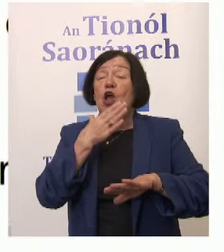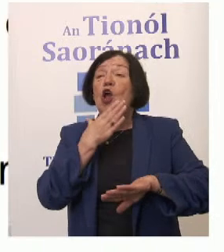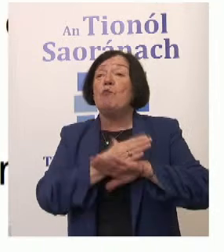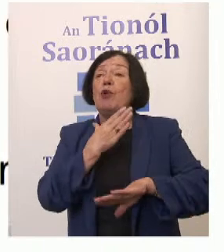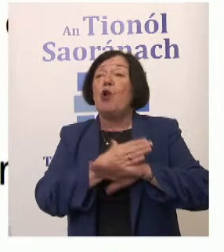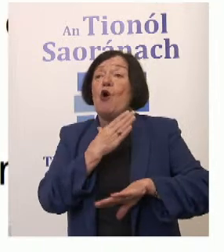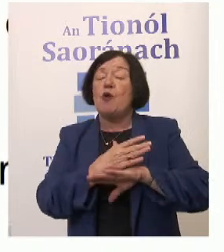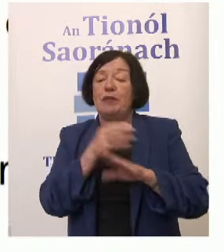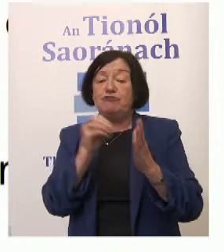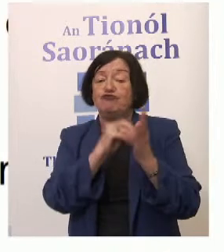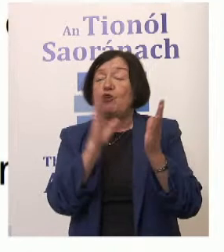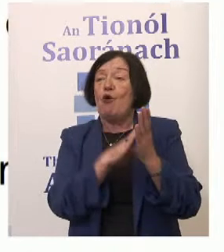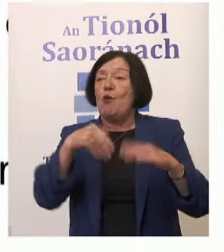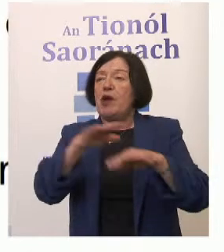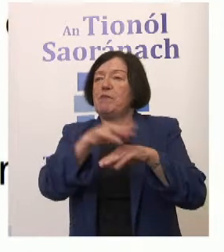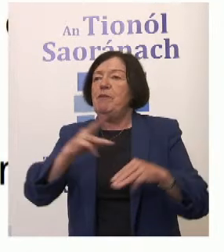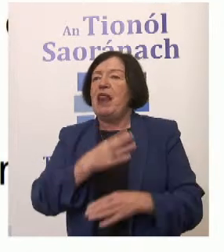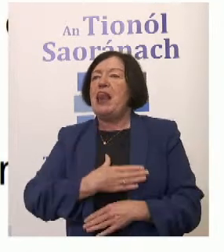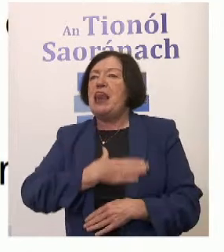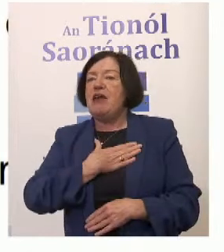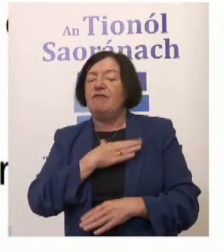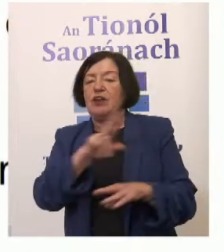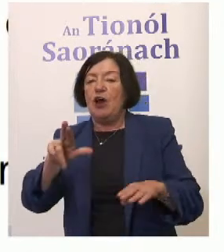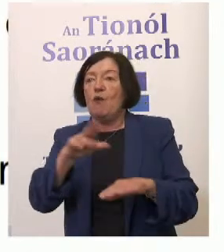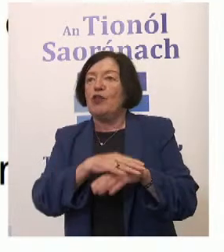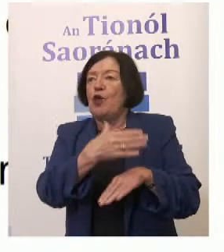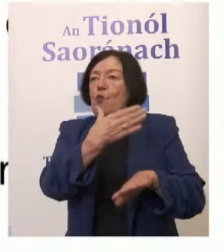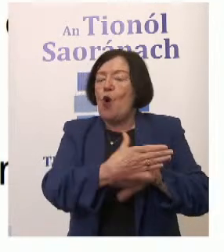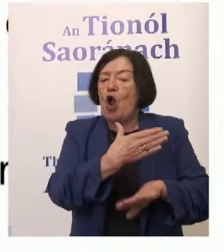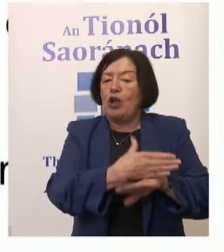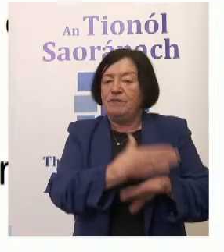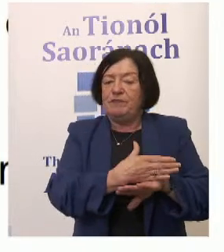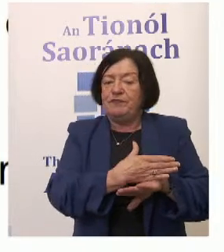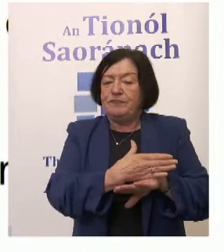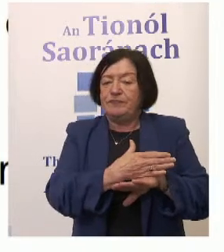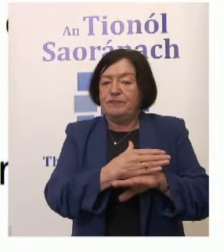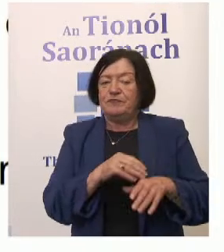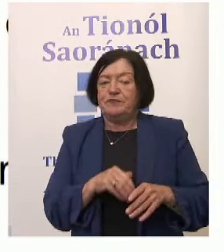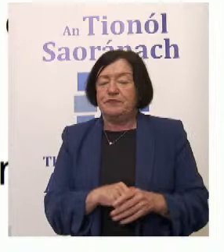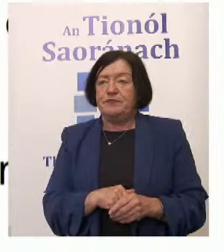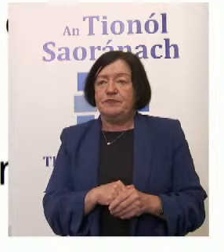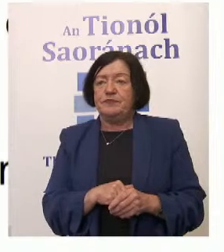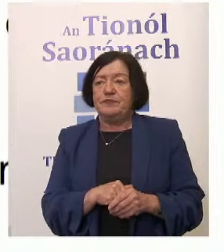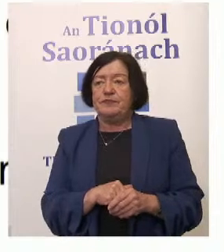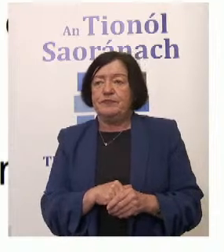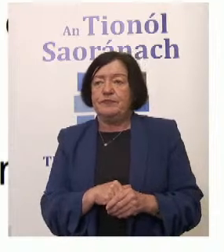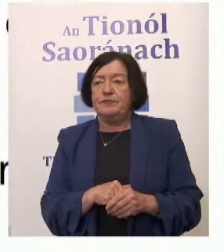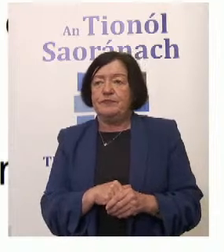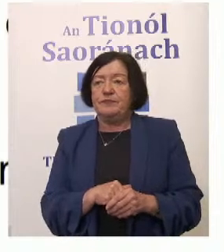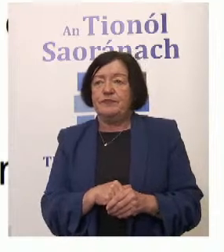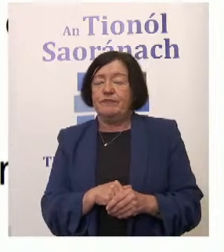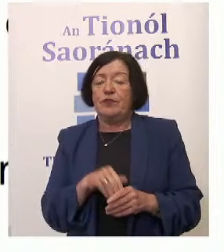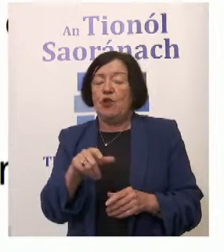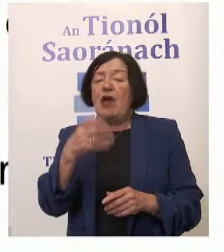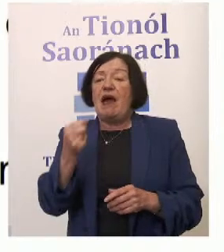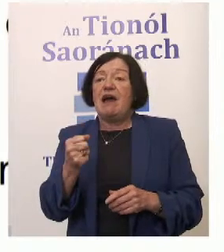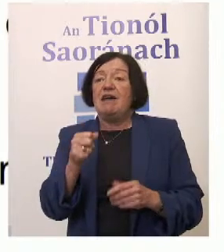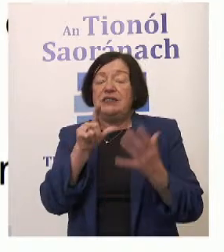is recorded by where people live, not by where they work, right? So you